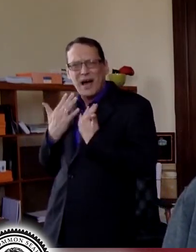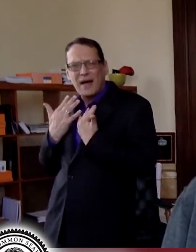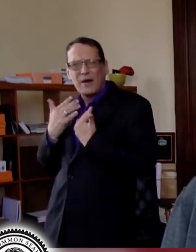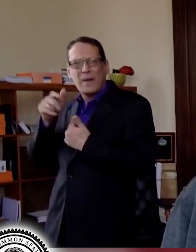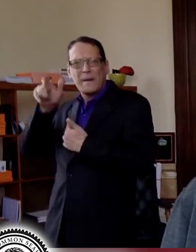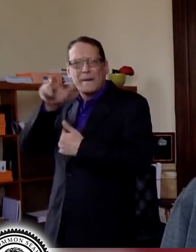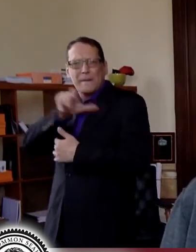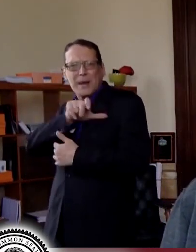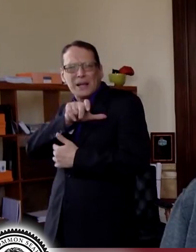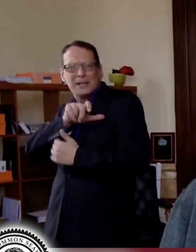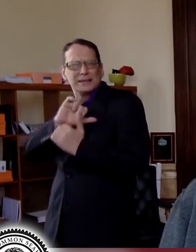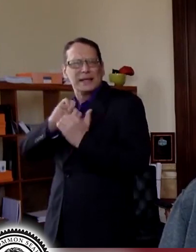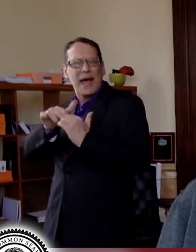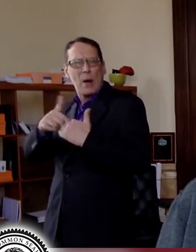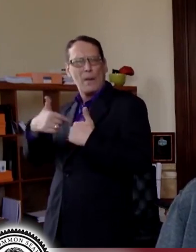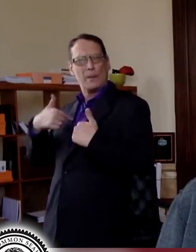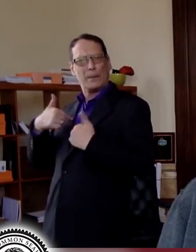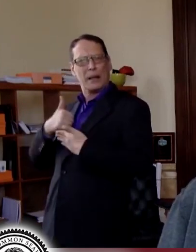that?